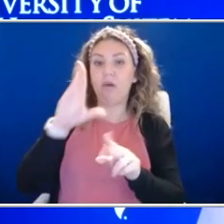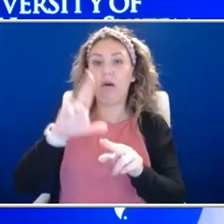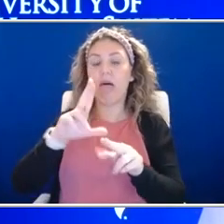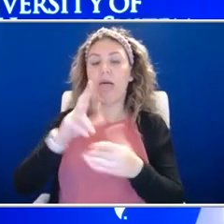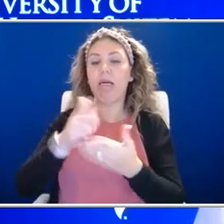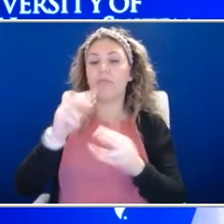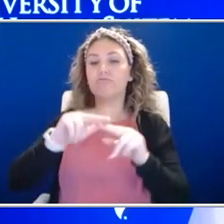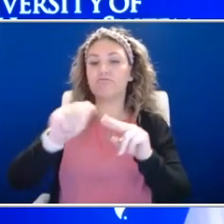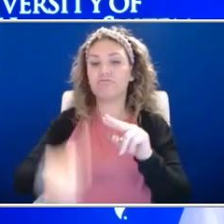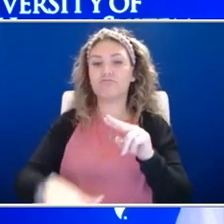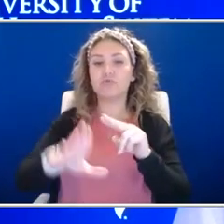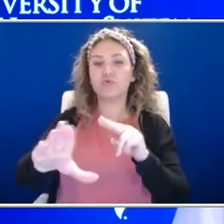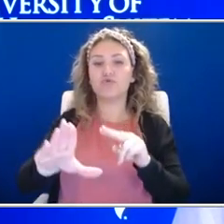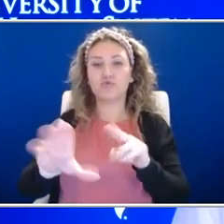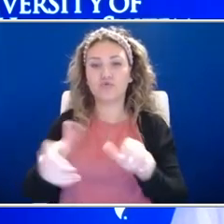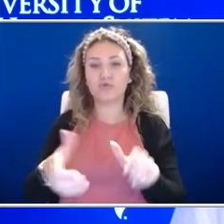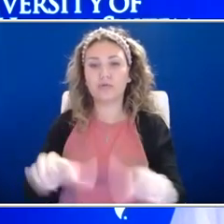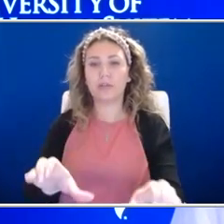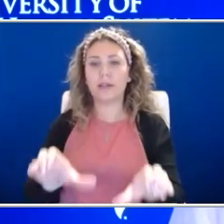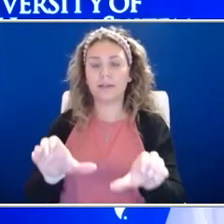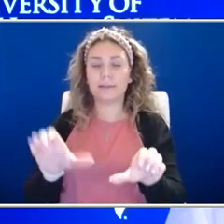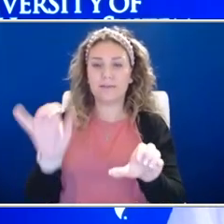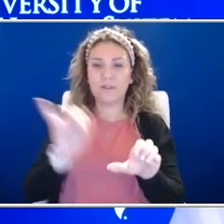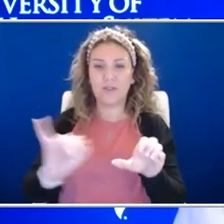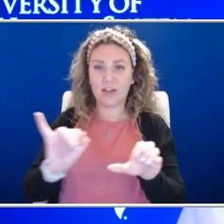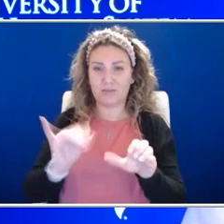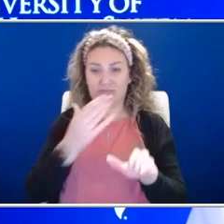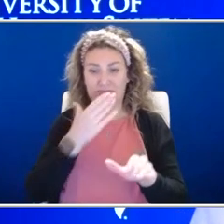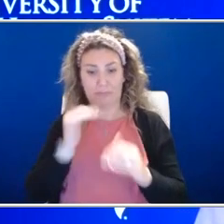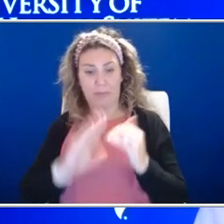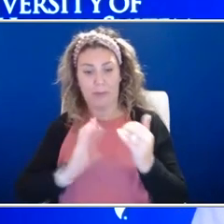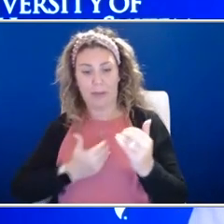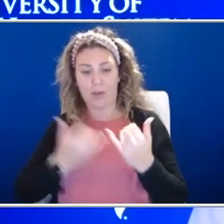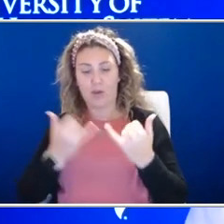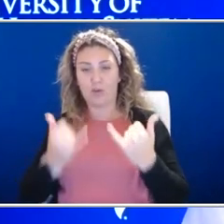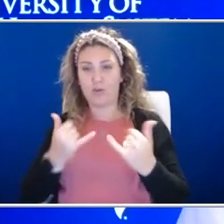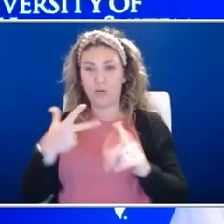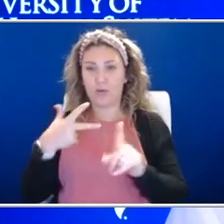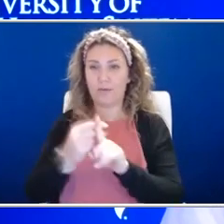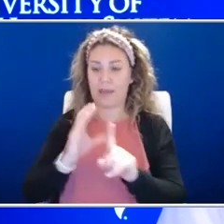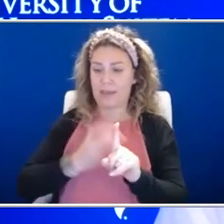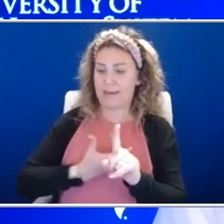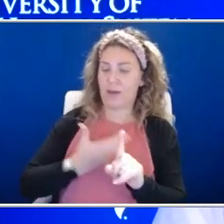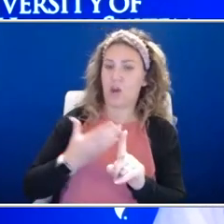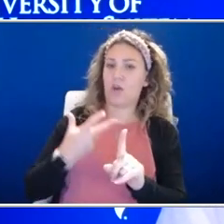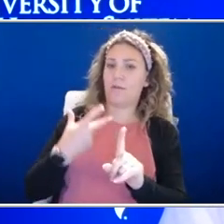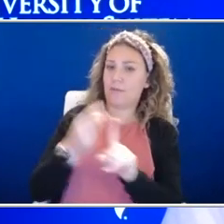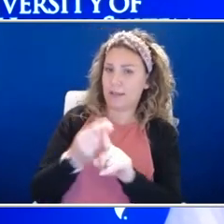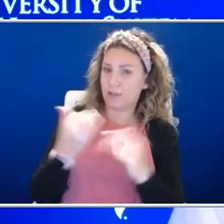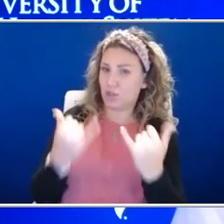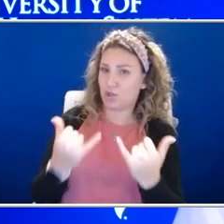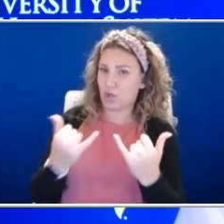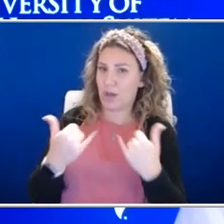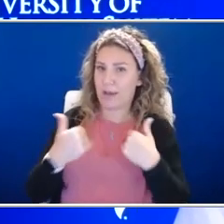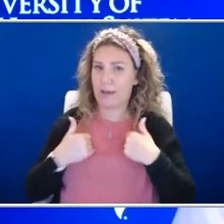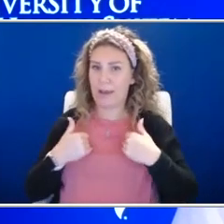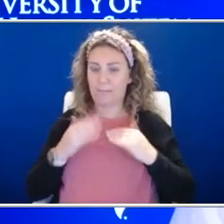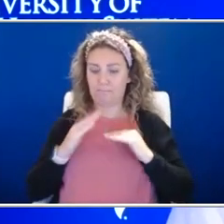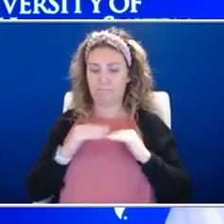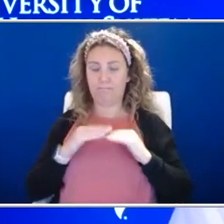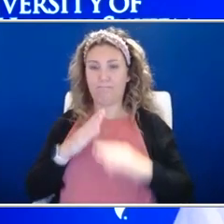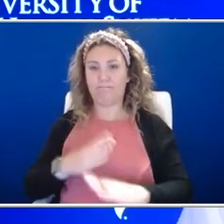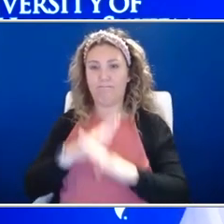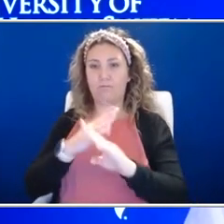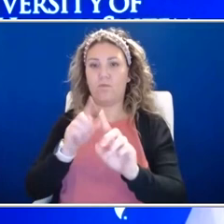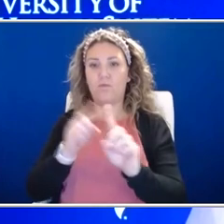of infection even greater than our current vaccines, which our vaccines do have, current ones do have some minimal protection against